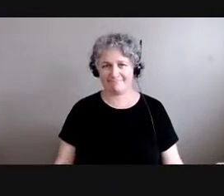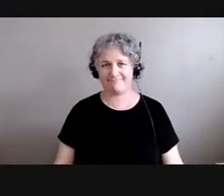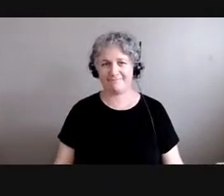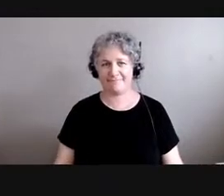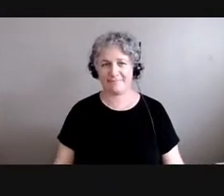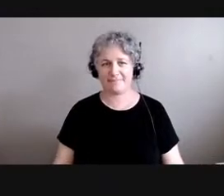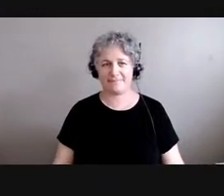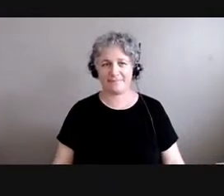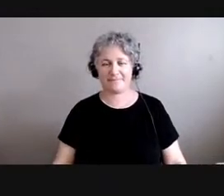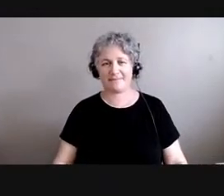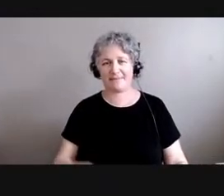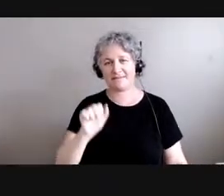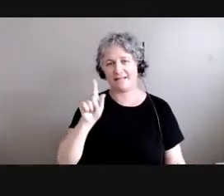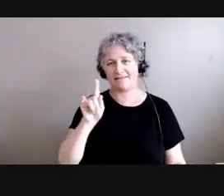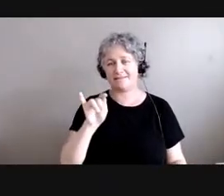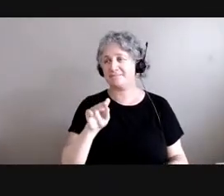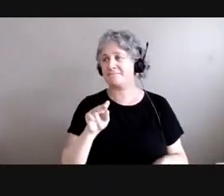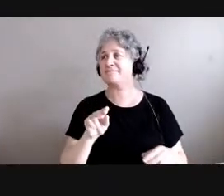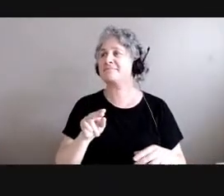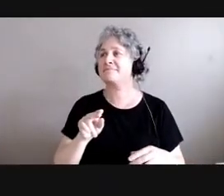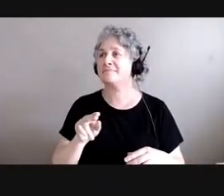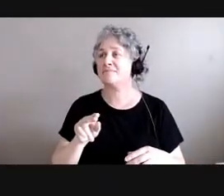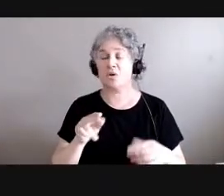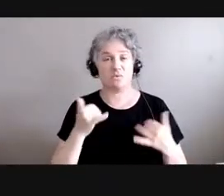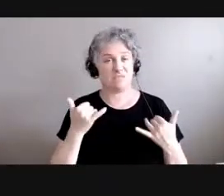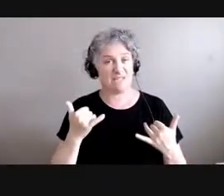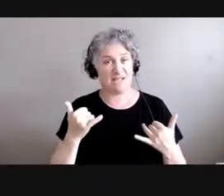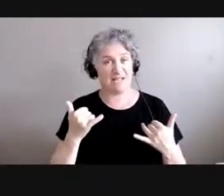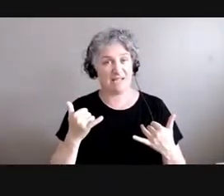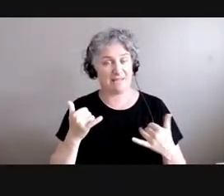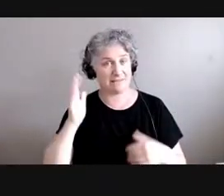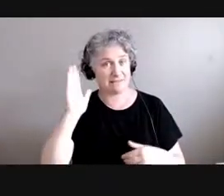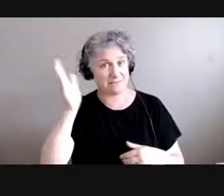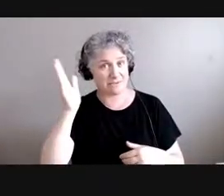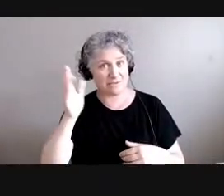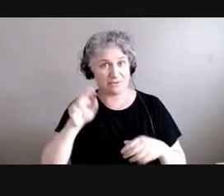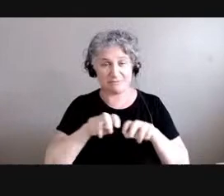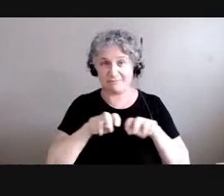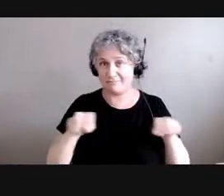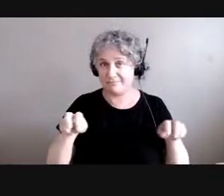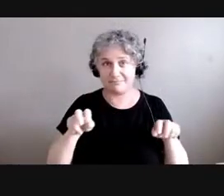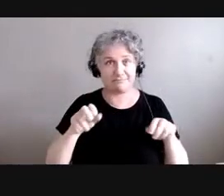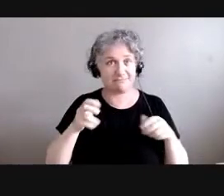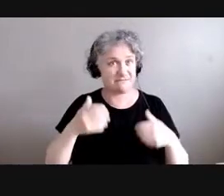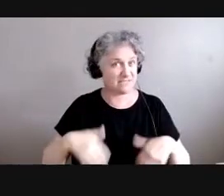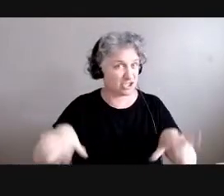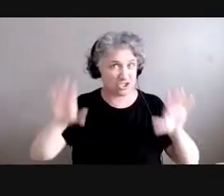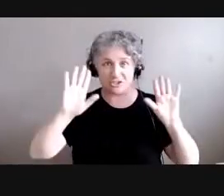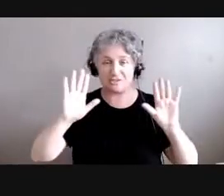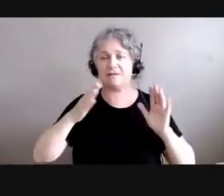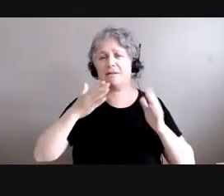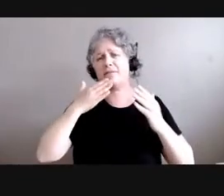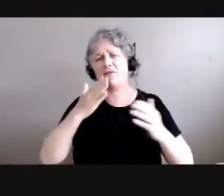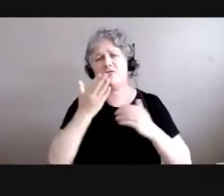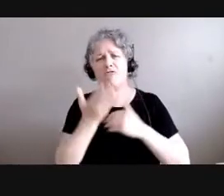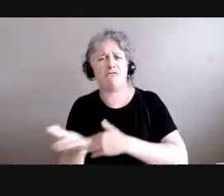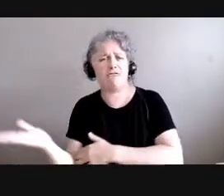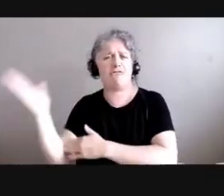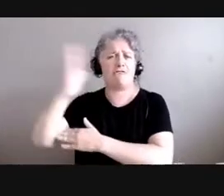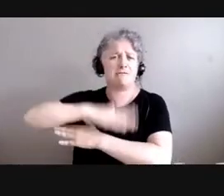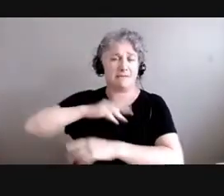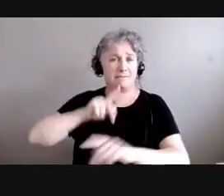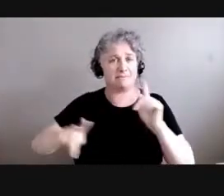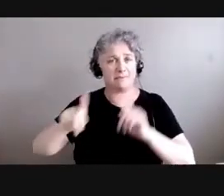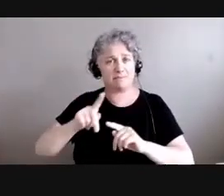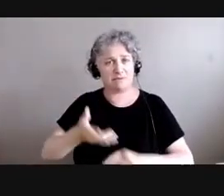So that concludes our speaker lineup for today. I want to give a huge thank you to all of our presenters who shared their stories,